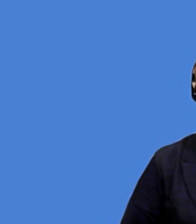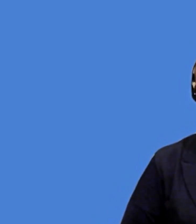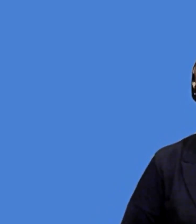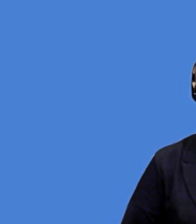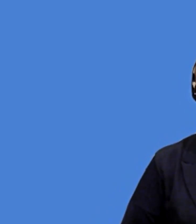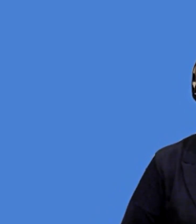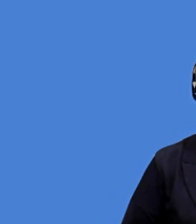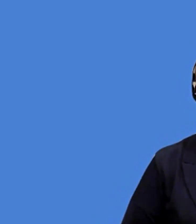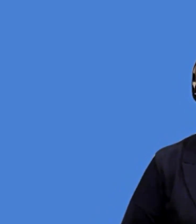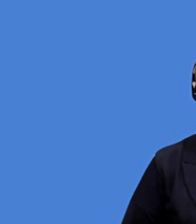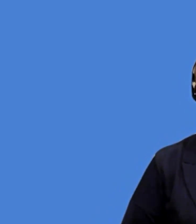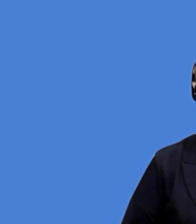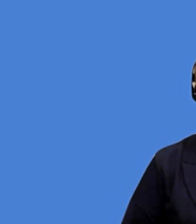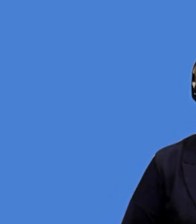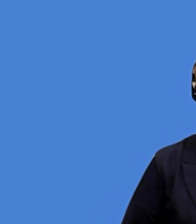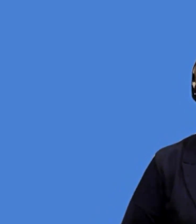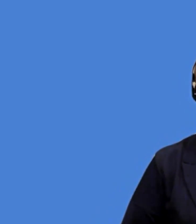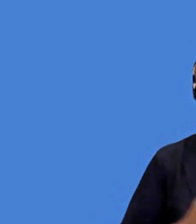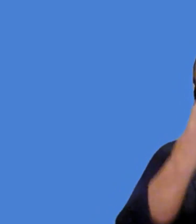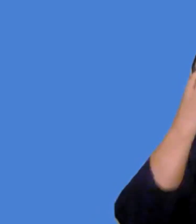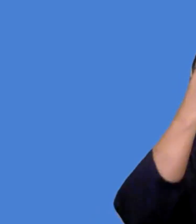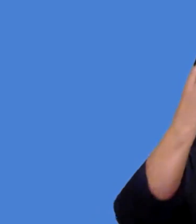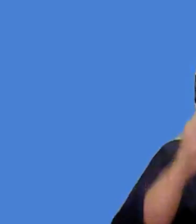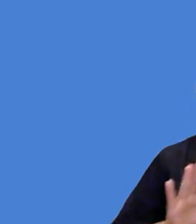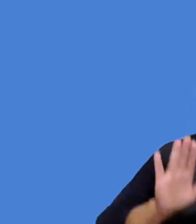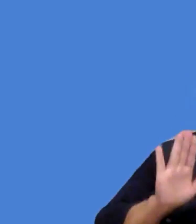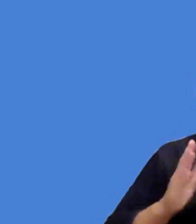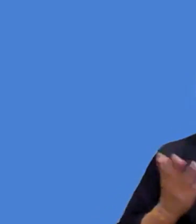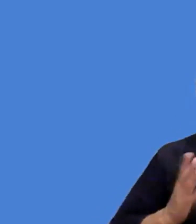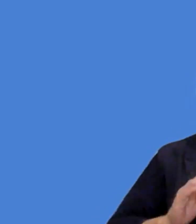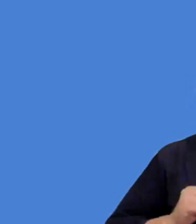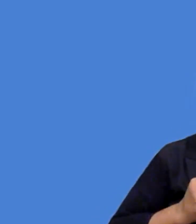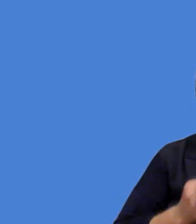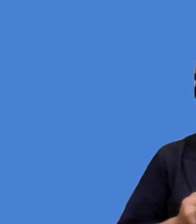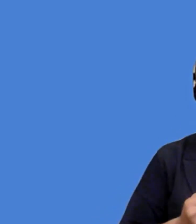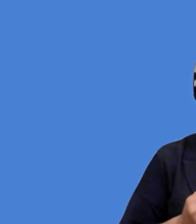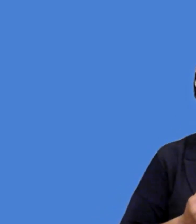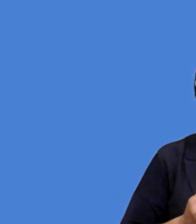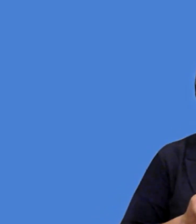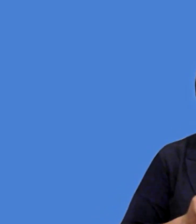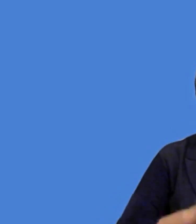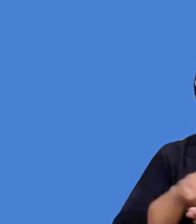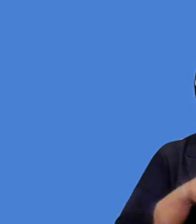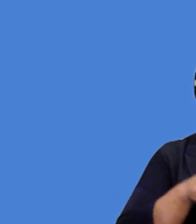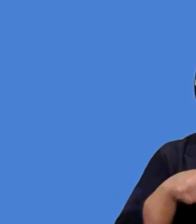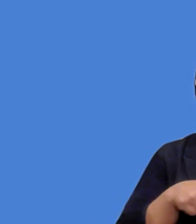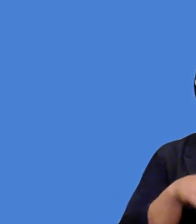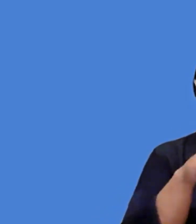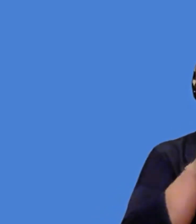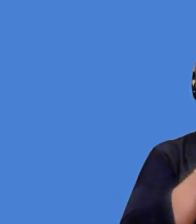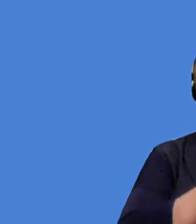federal, provincial, and local levels, focusing on CRPD monitoring and prevention of serious report,